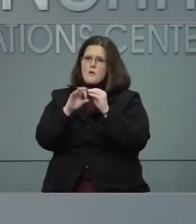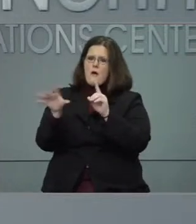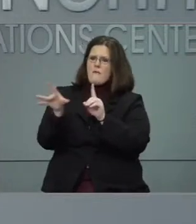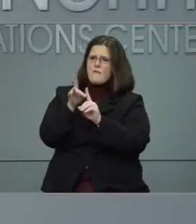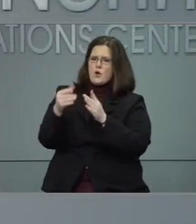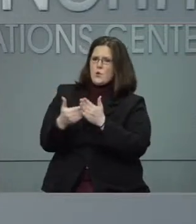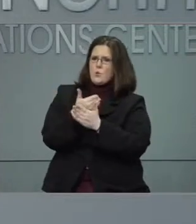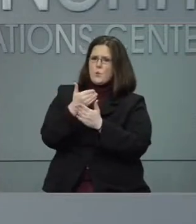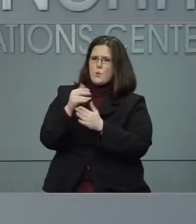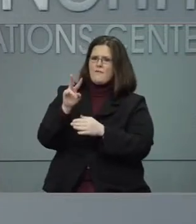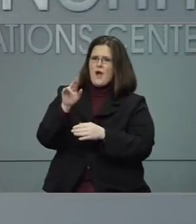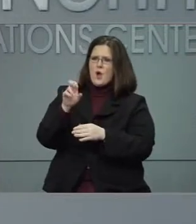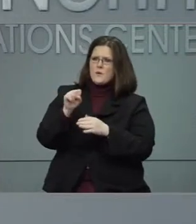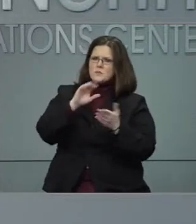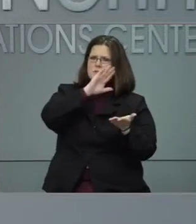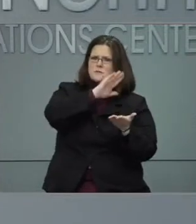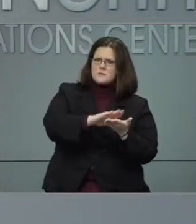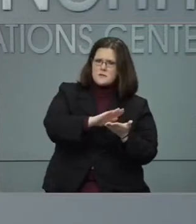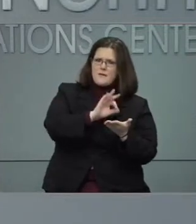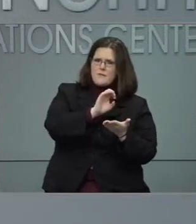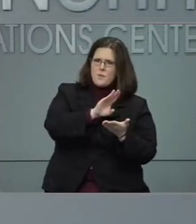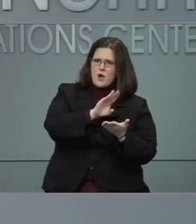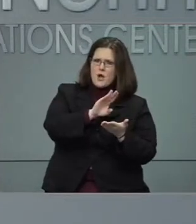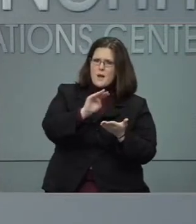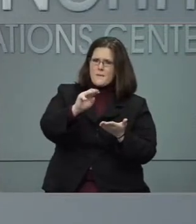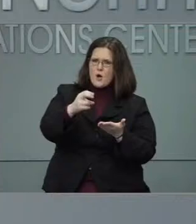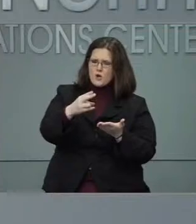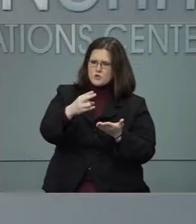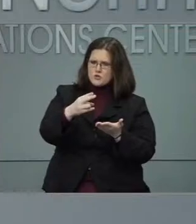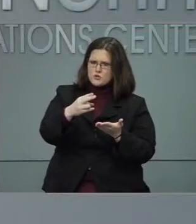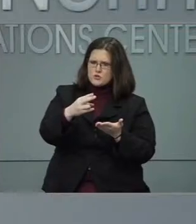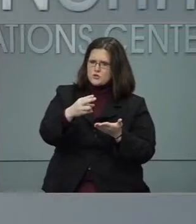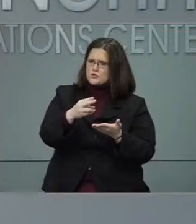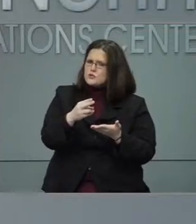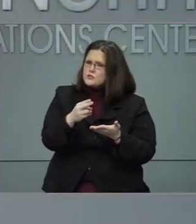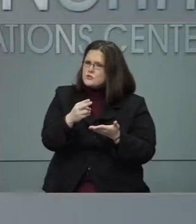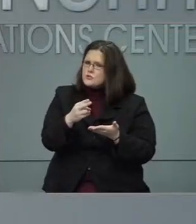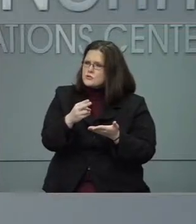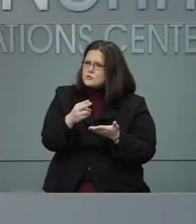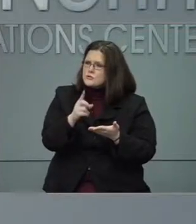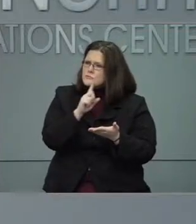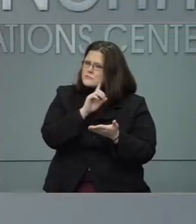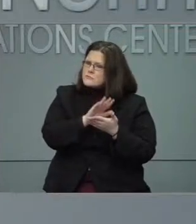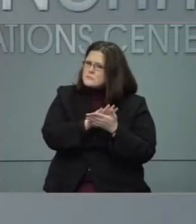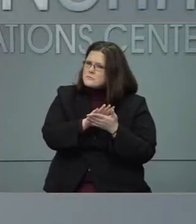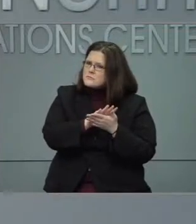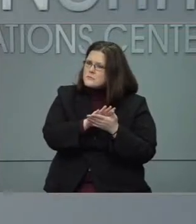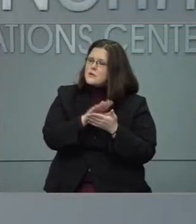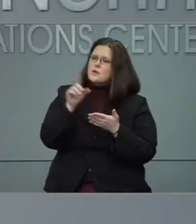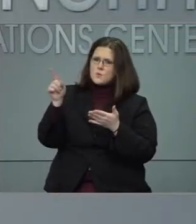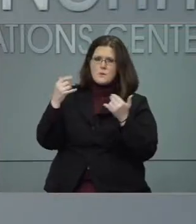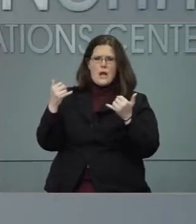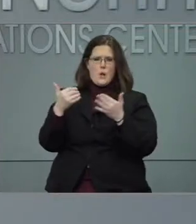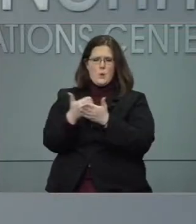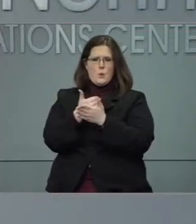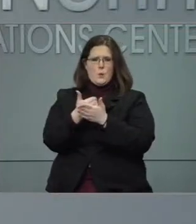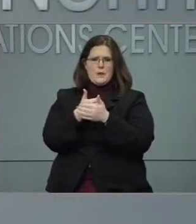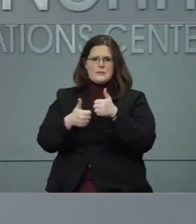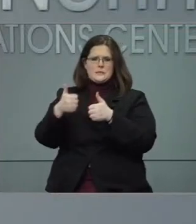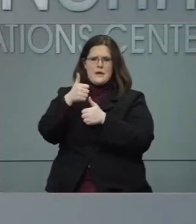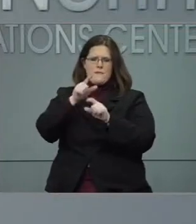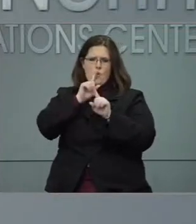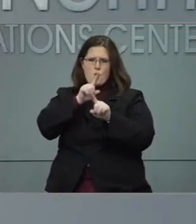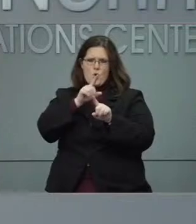dropped dramatically in February and March, and they've stayed steady since then. I know you've announced this executive order today, and then your plans for June